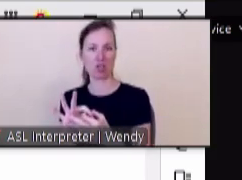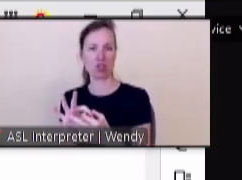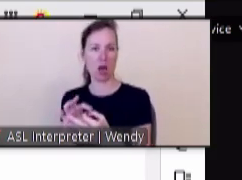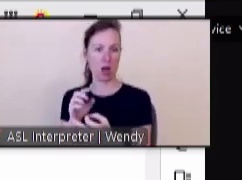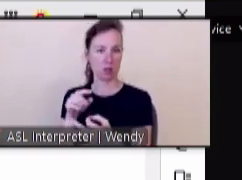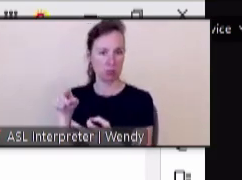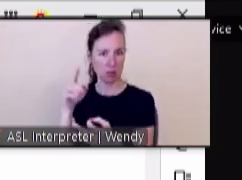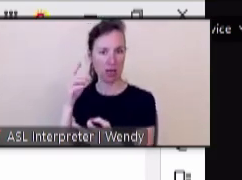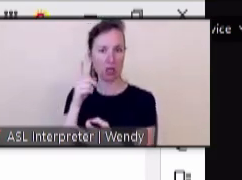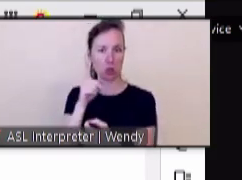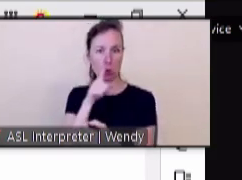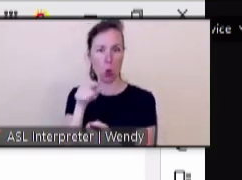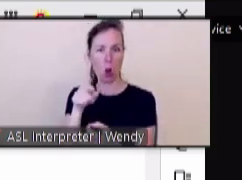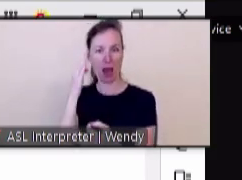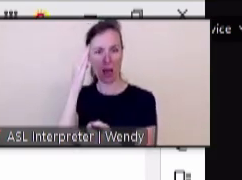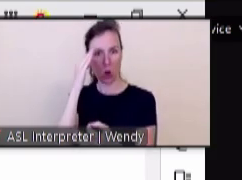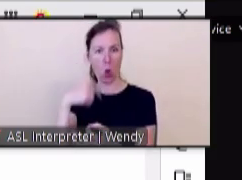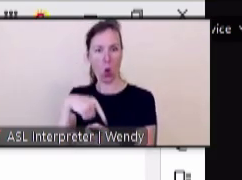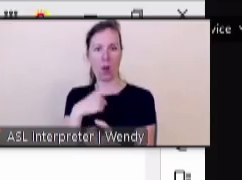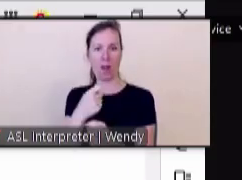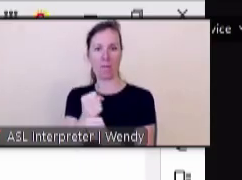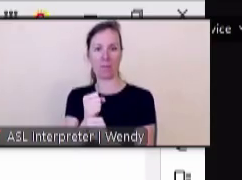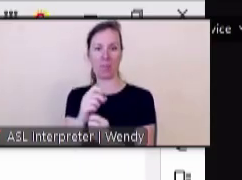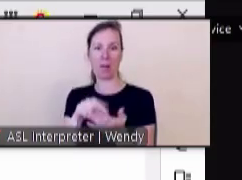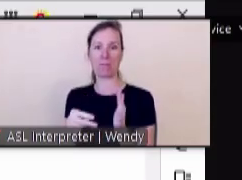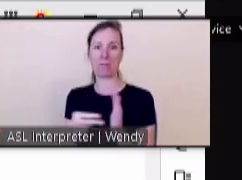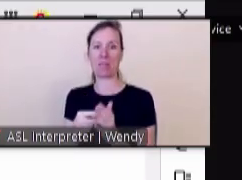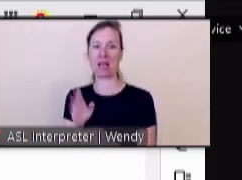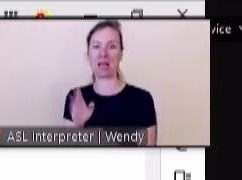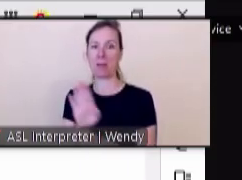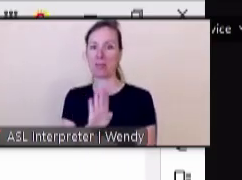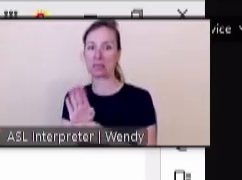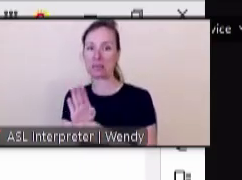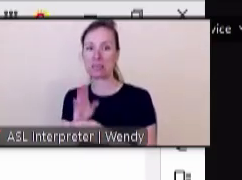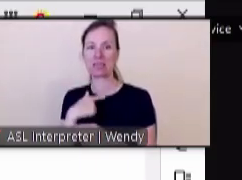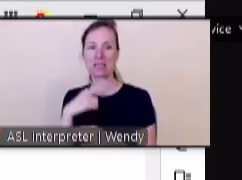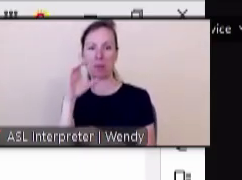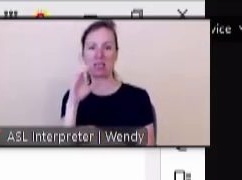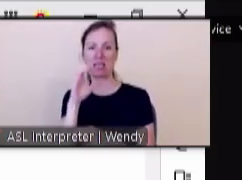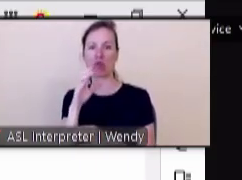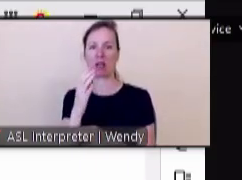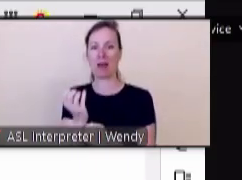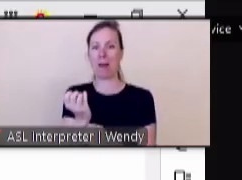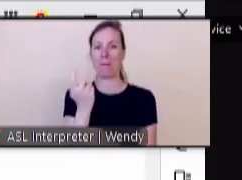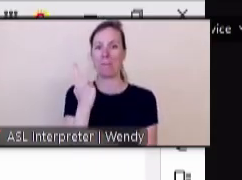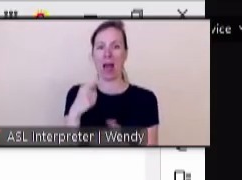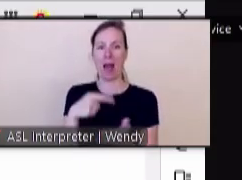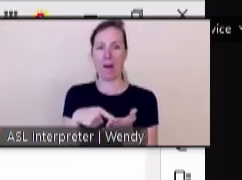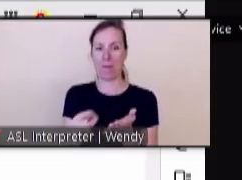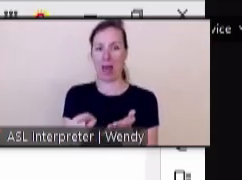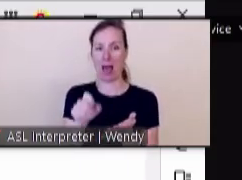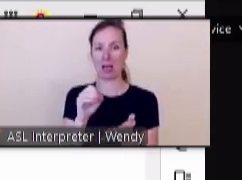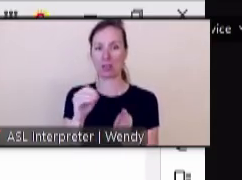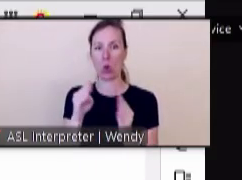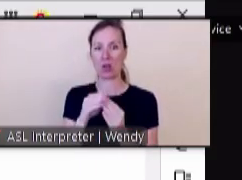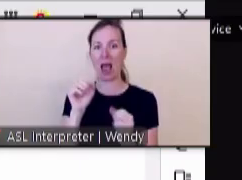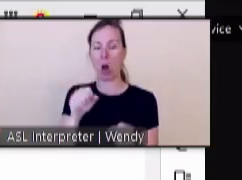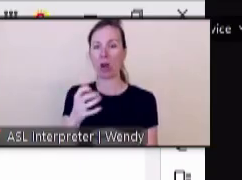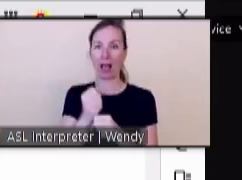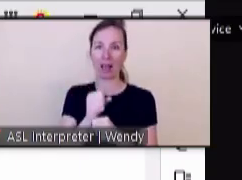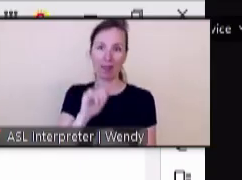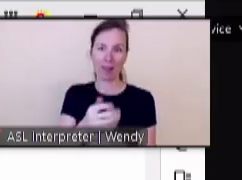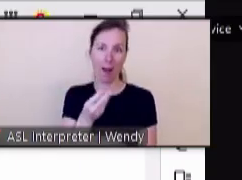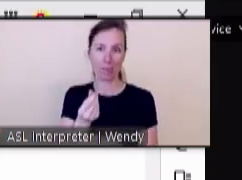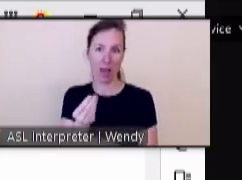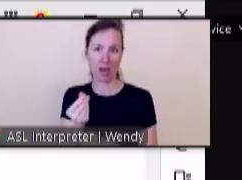pay so that the town can get back paid money from January 1 until now. So that's the stance